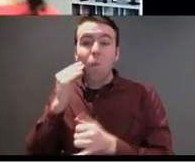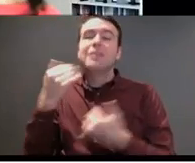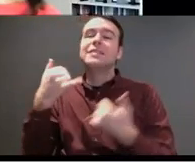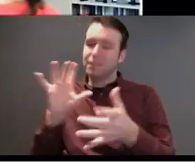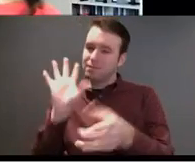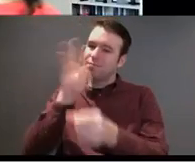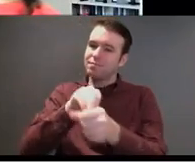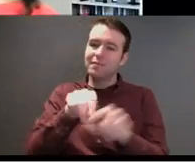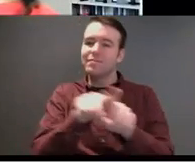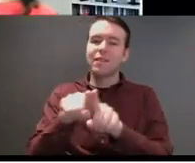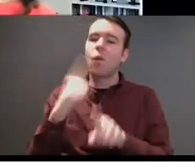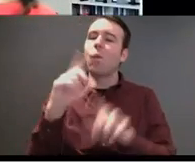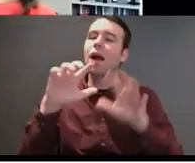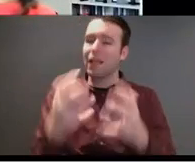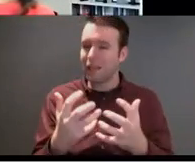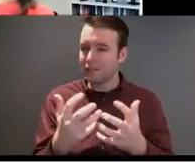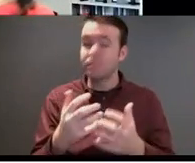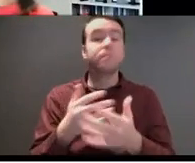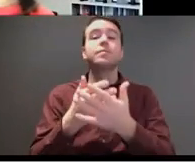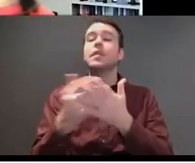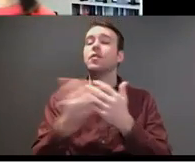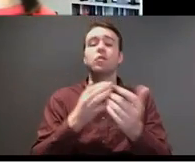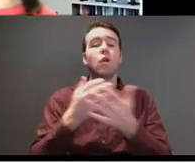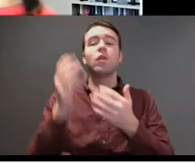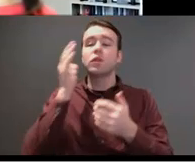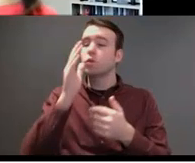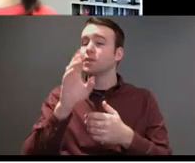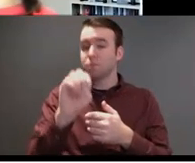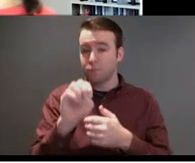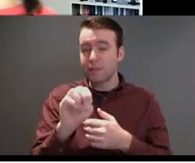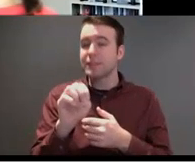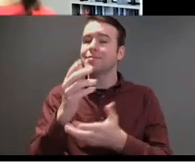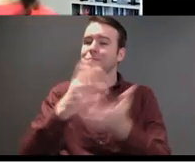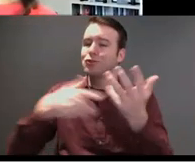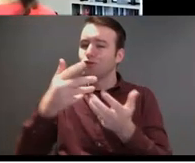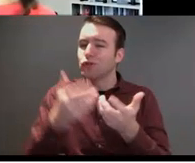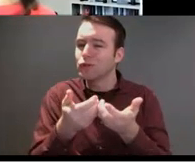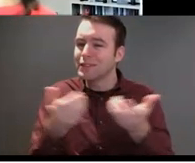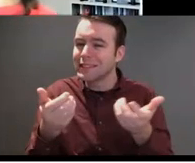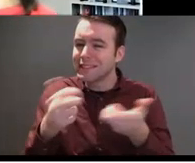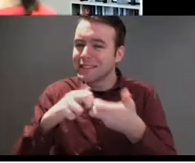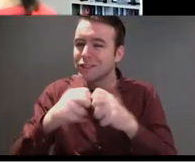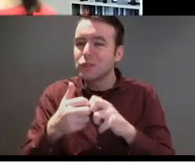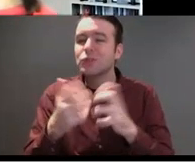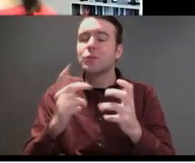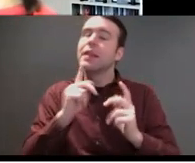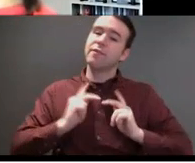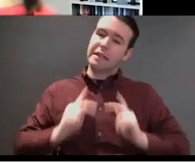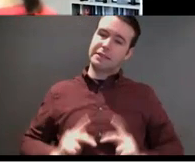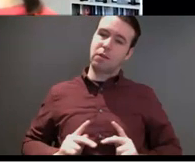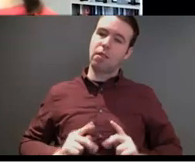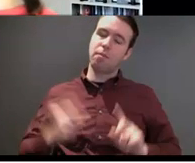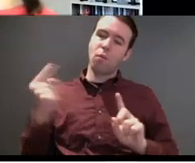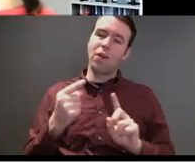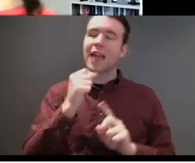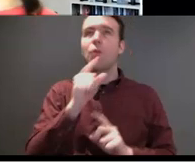still. So even though there's going to be some social distancing issues, it's really physical distancing,